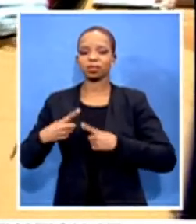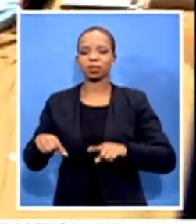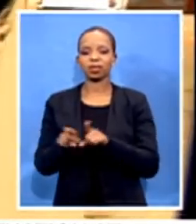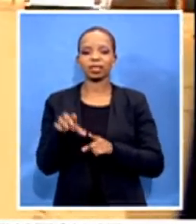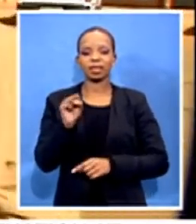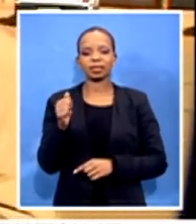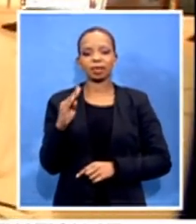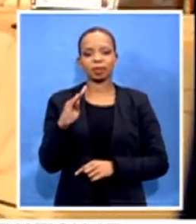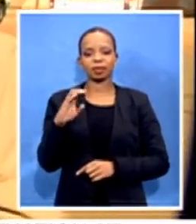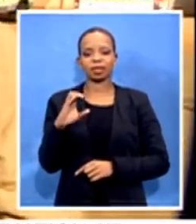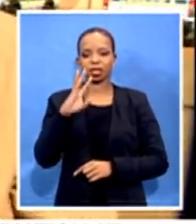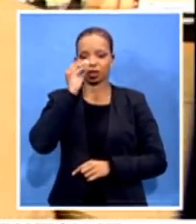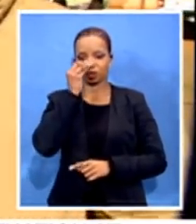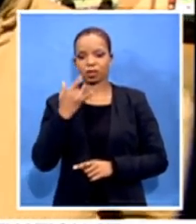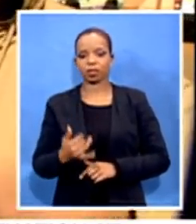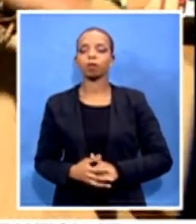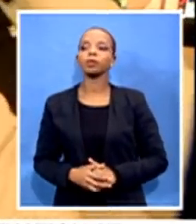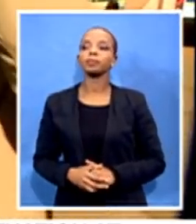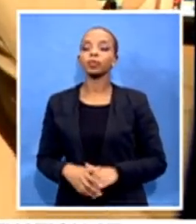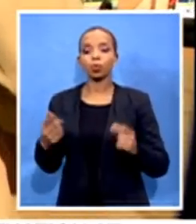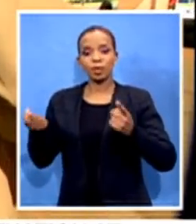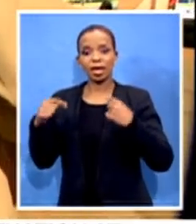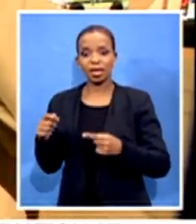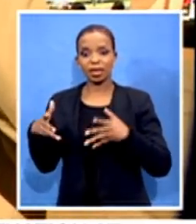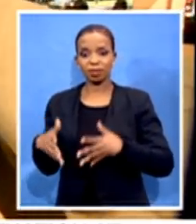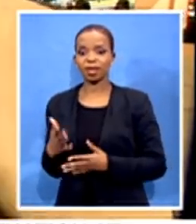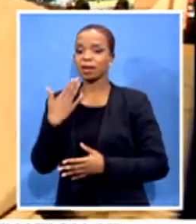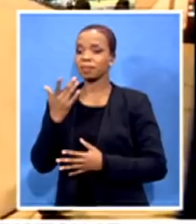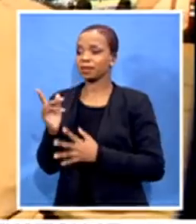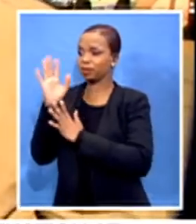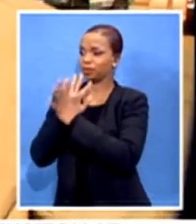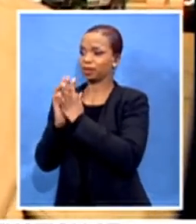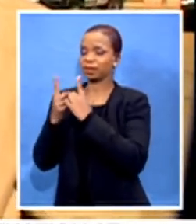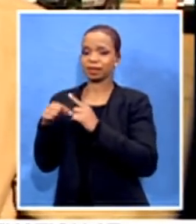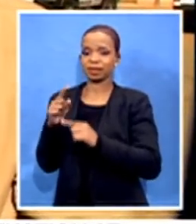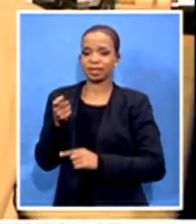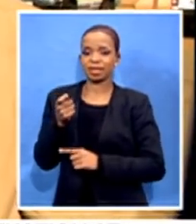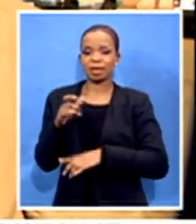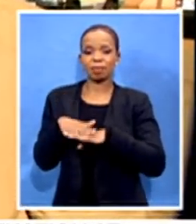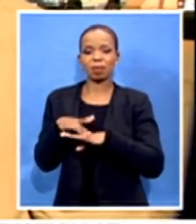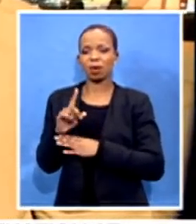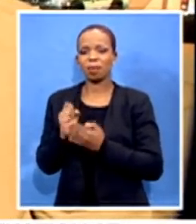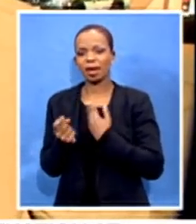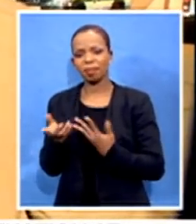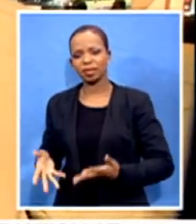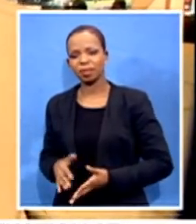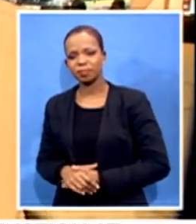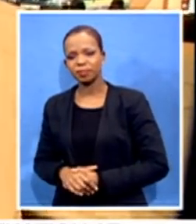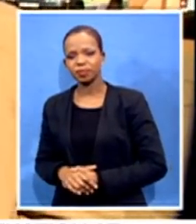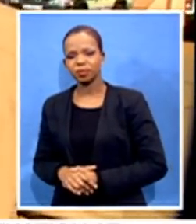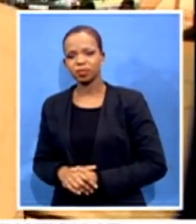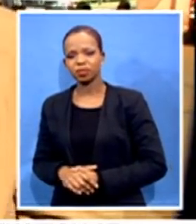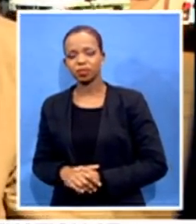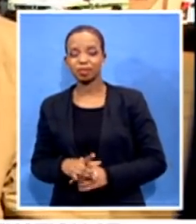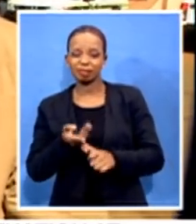News Channel. We've arrived at the scene here. We see you still active. Tell us a bit more. What happened here in the early hours of this morning? Yes. In the early